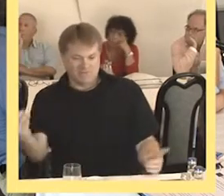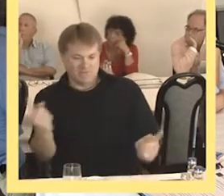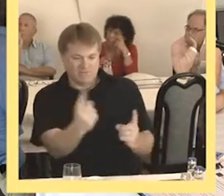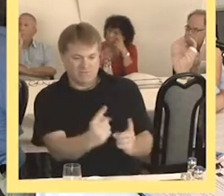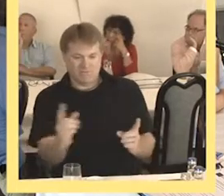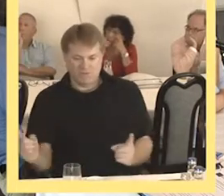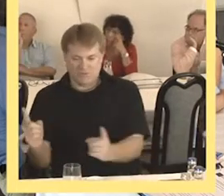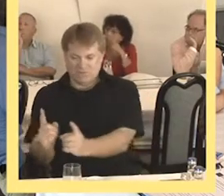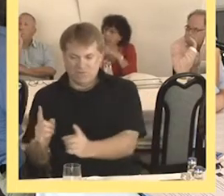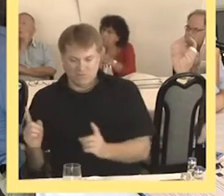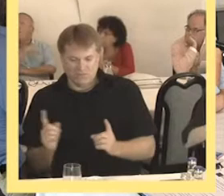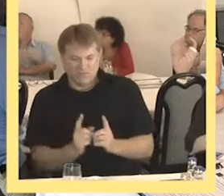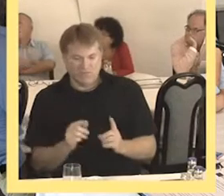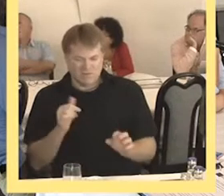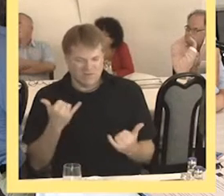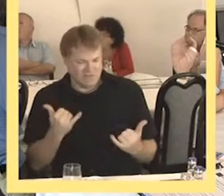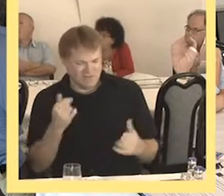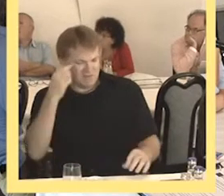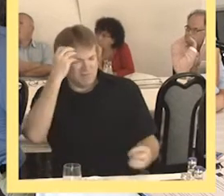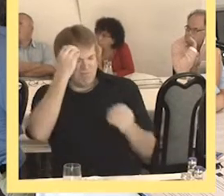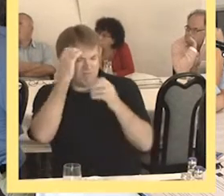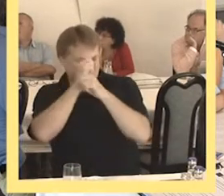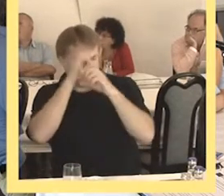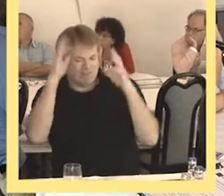of psychotraumatology.